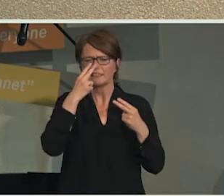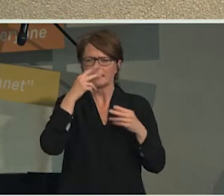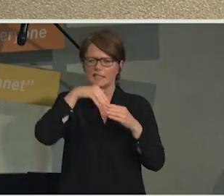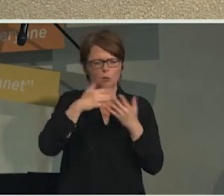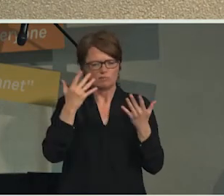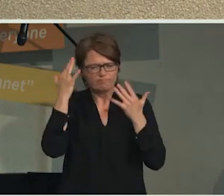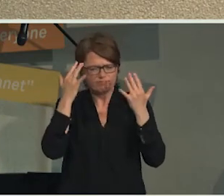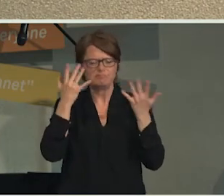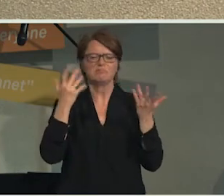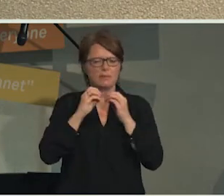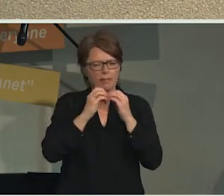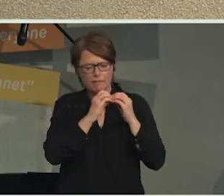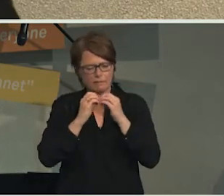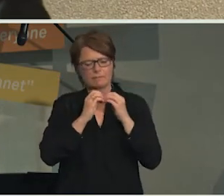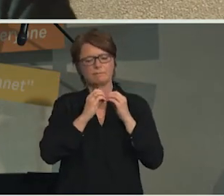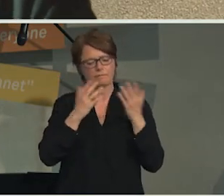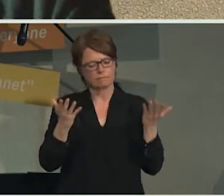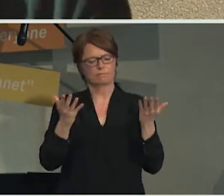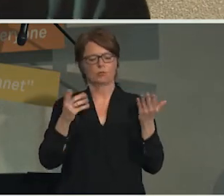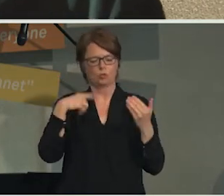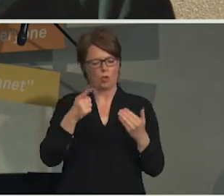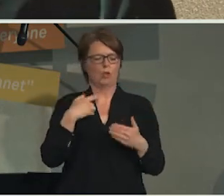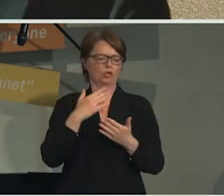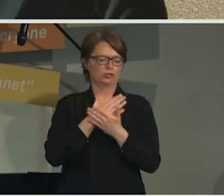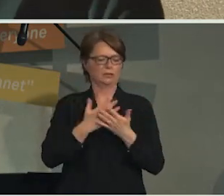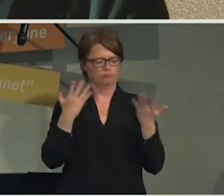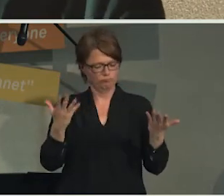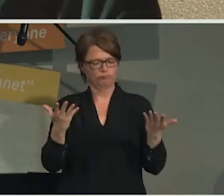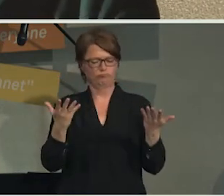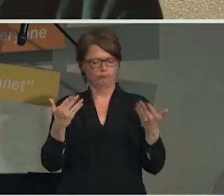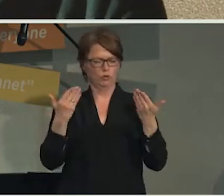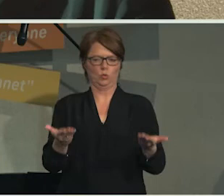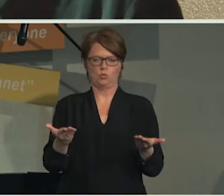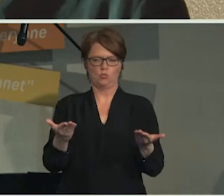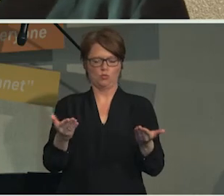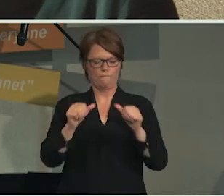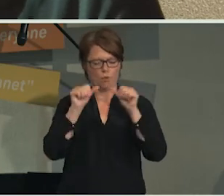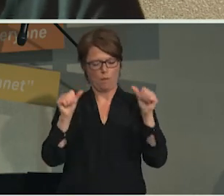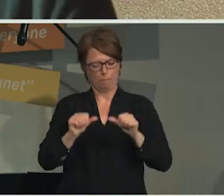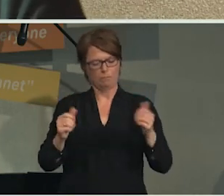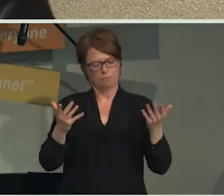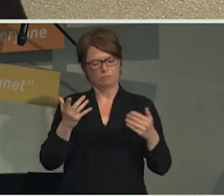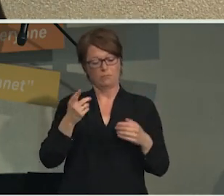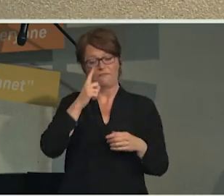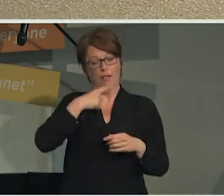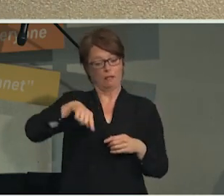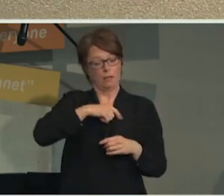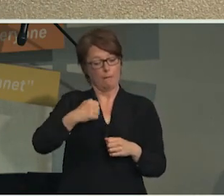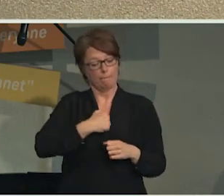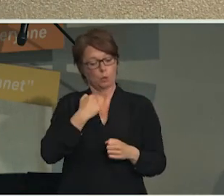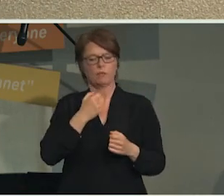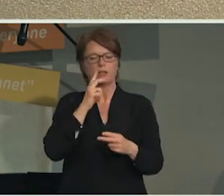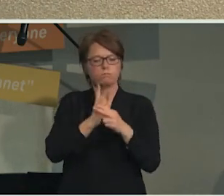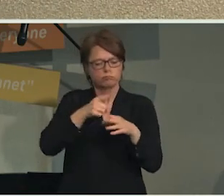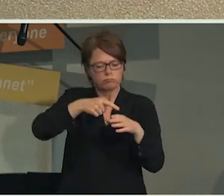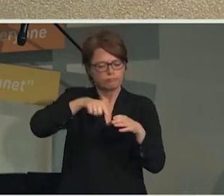platform for someone and something that made black collective life experience possible. What if we are